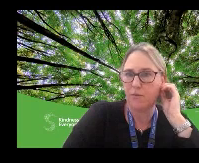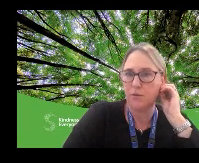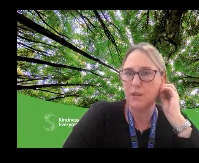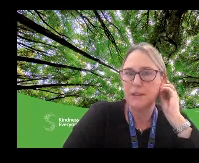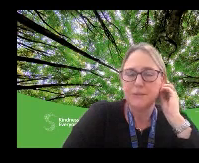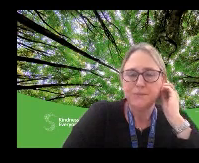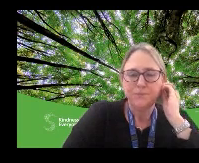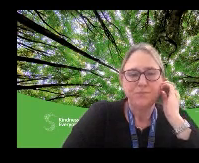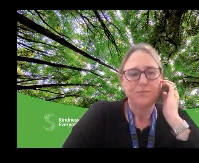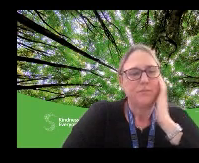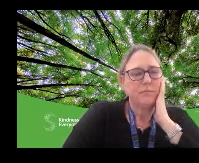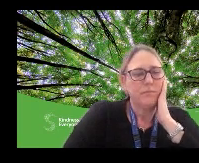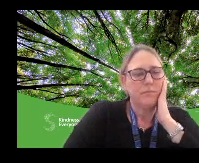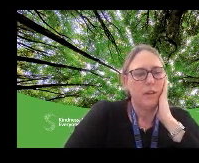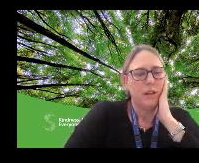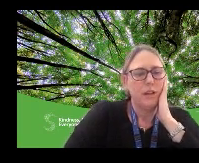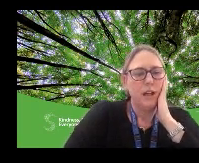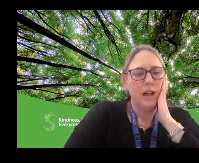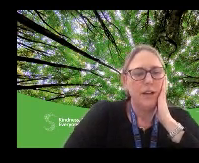really helpful.